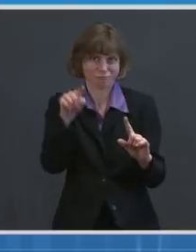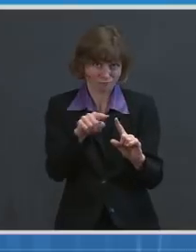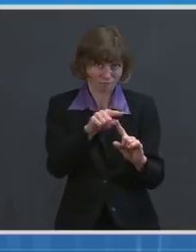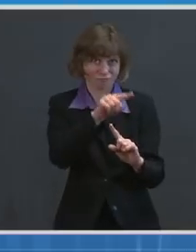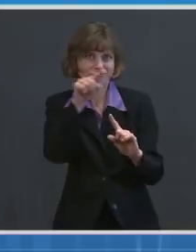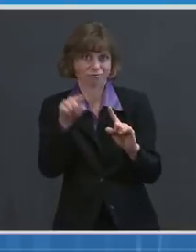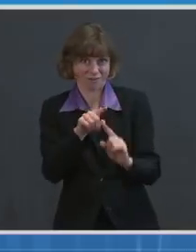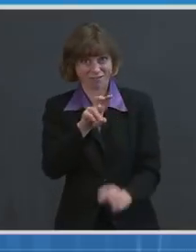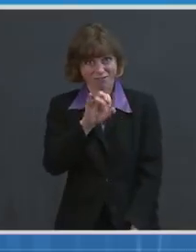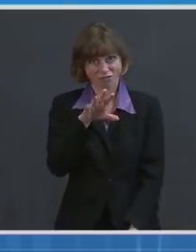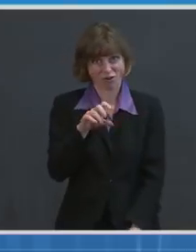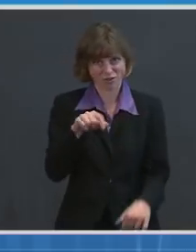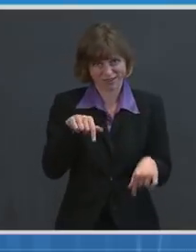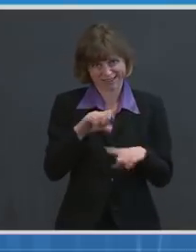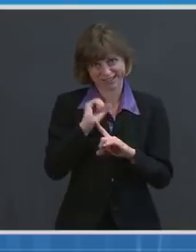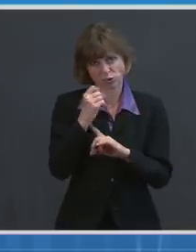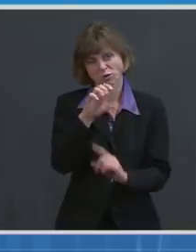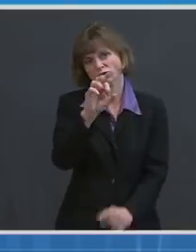this case,